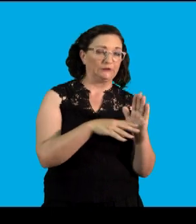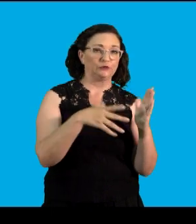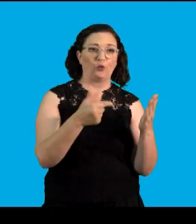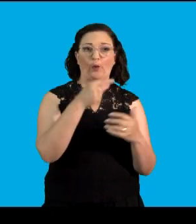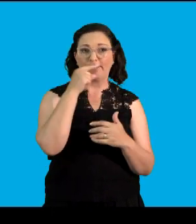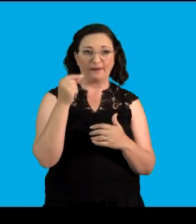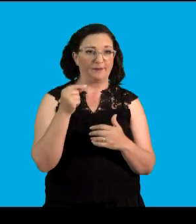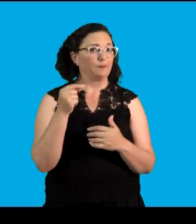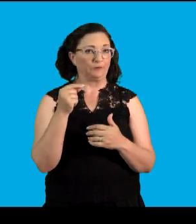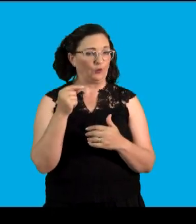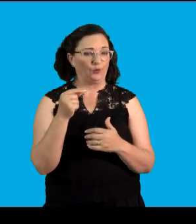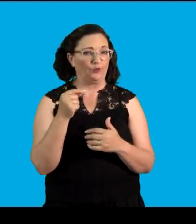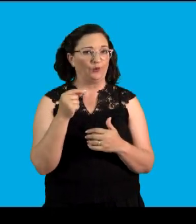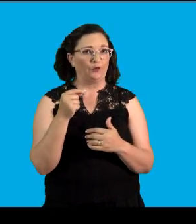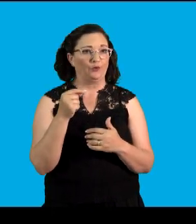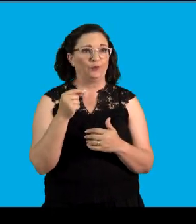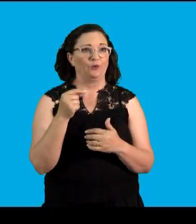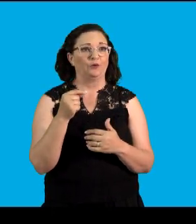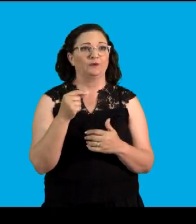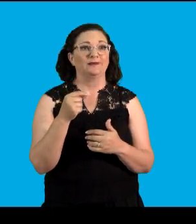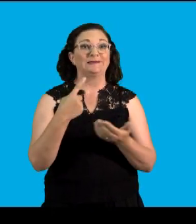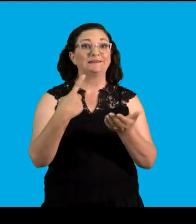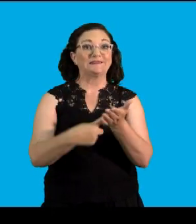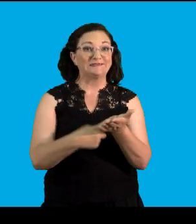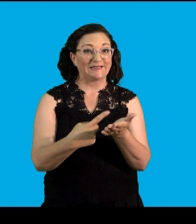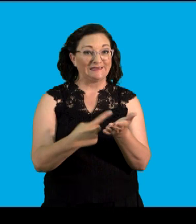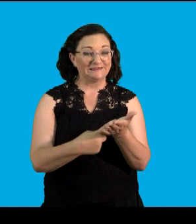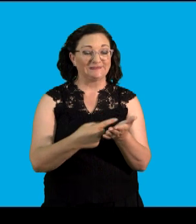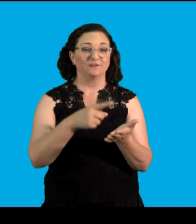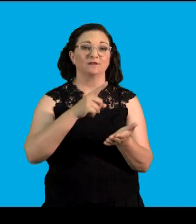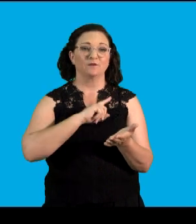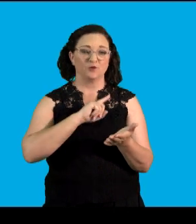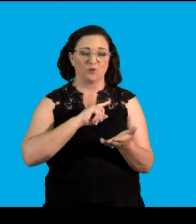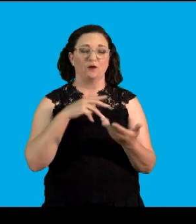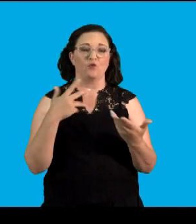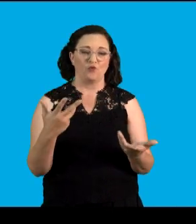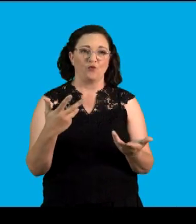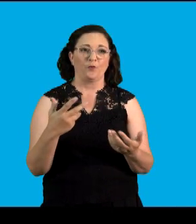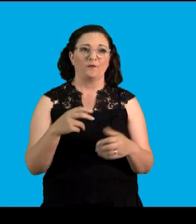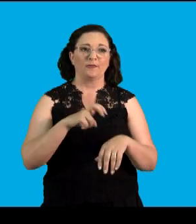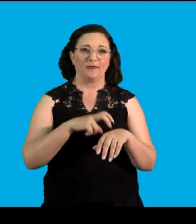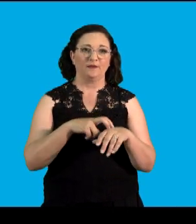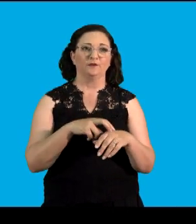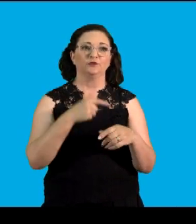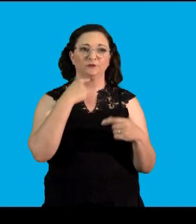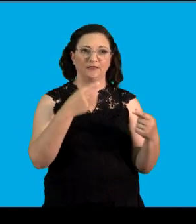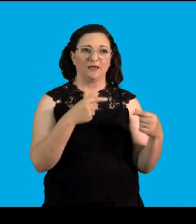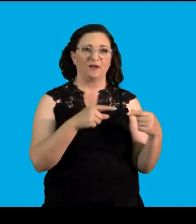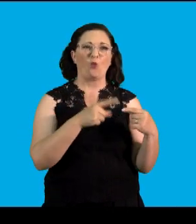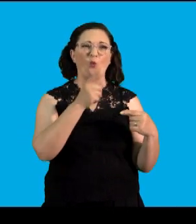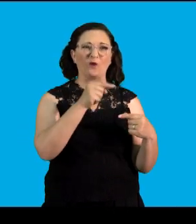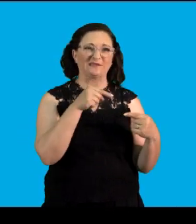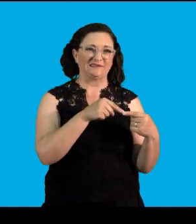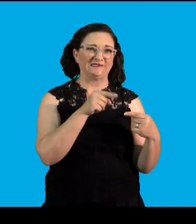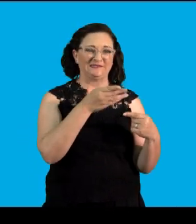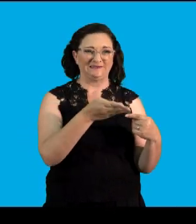name. They said to you or outline, they said discuss. So you have to discuss the concept copyright. What is